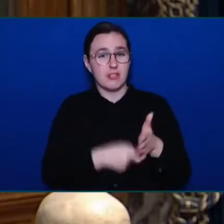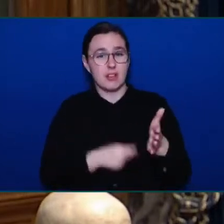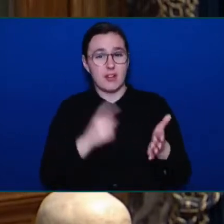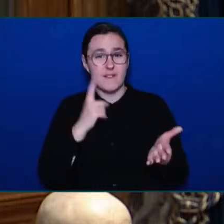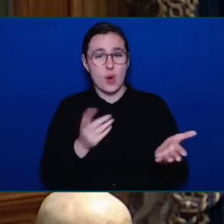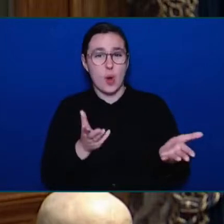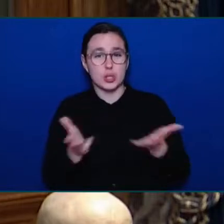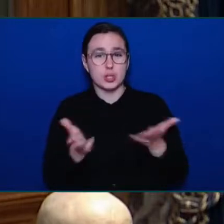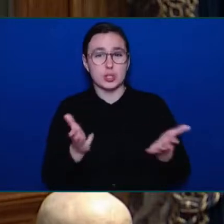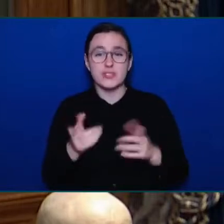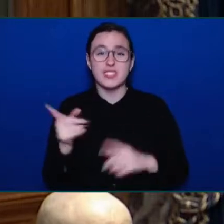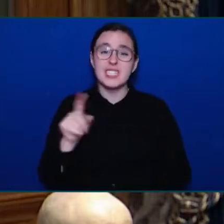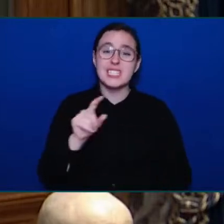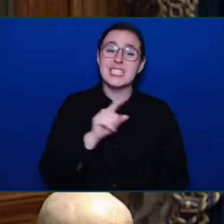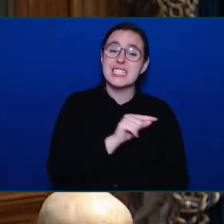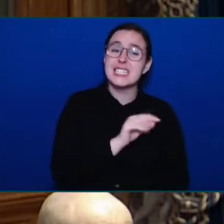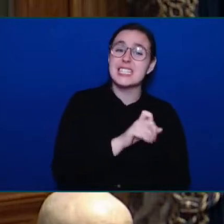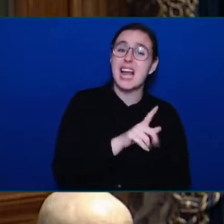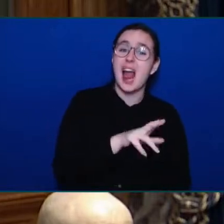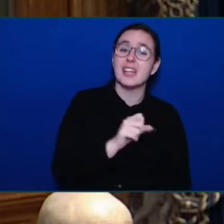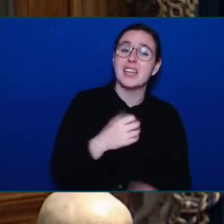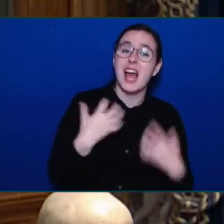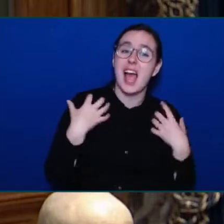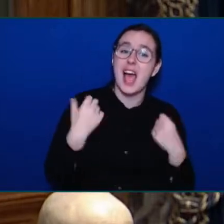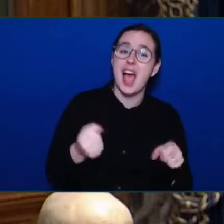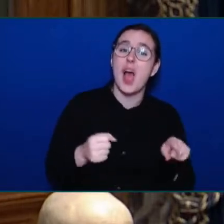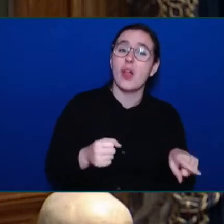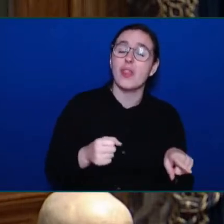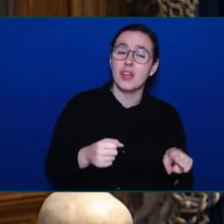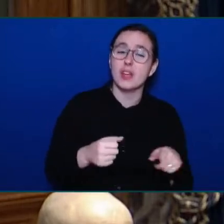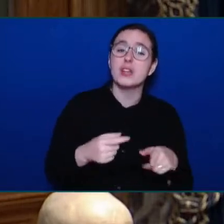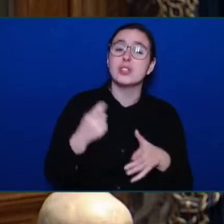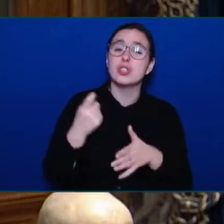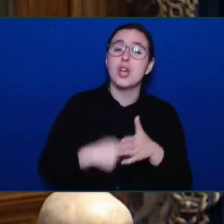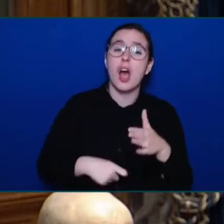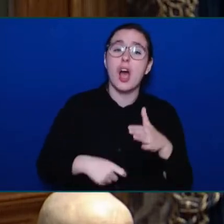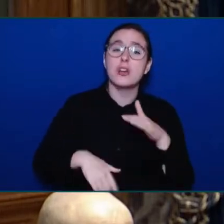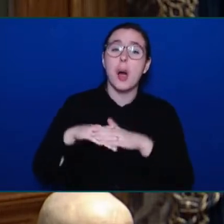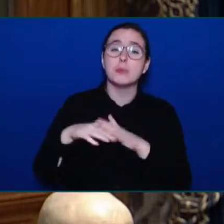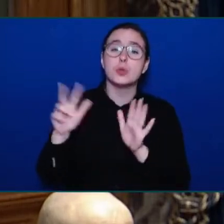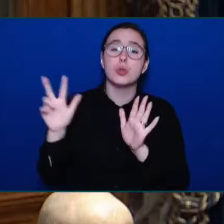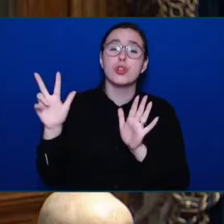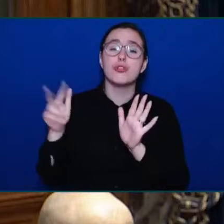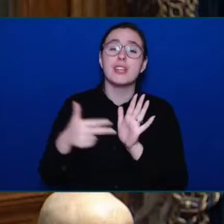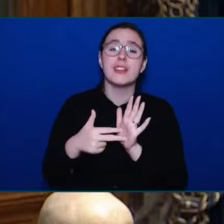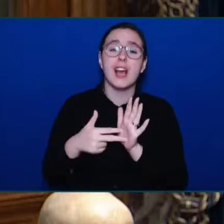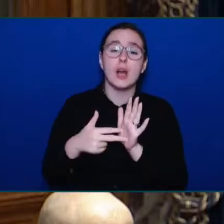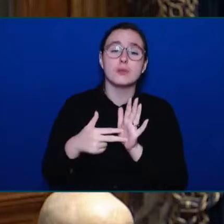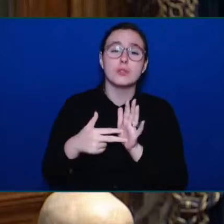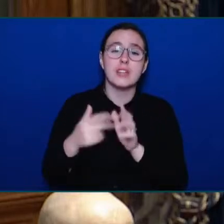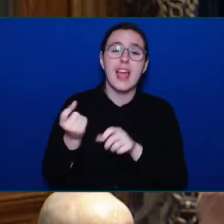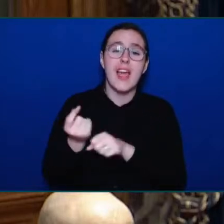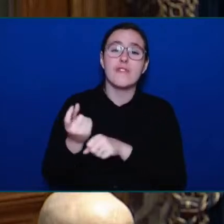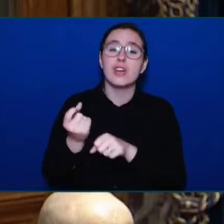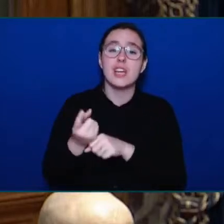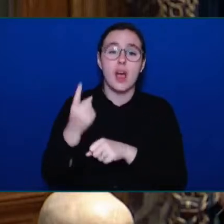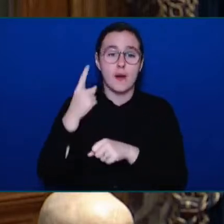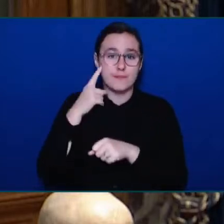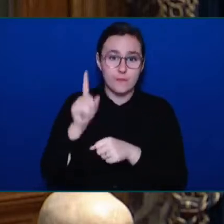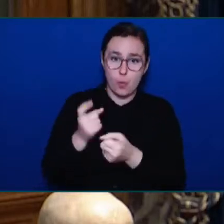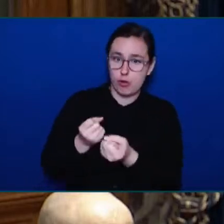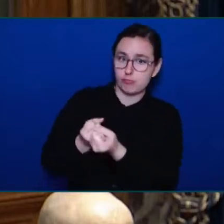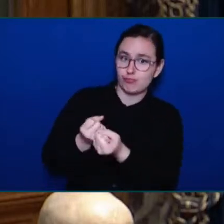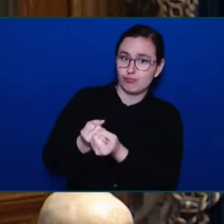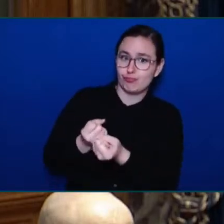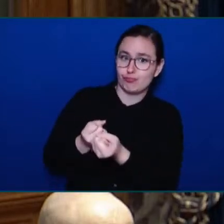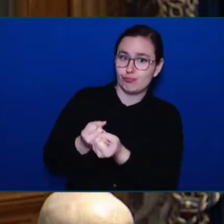health care, including access to a family doctor. We've been asking this minister about this since February, and it's always the report's coming, the